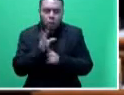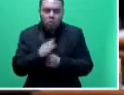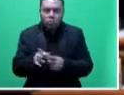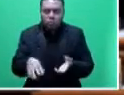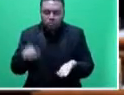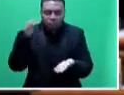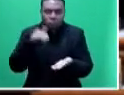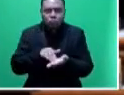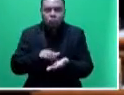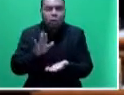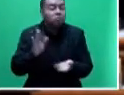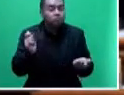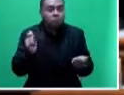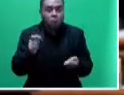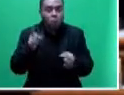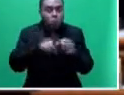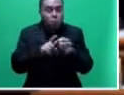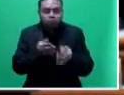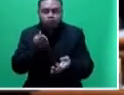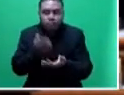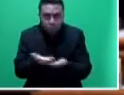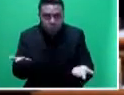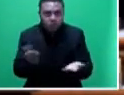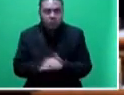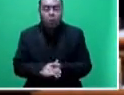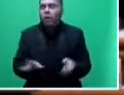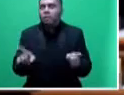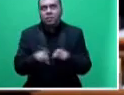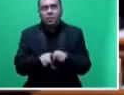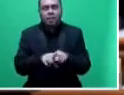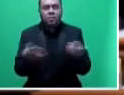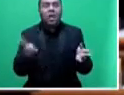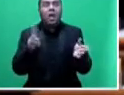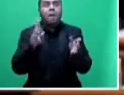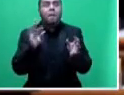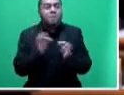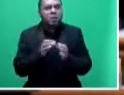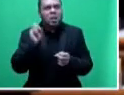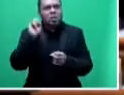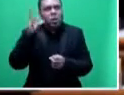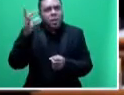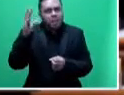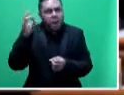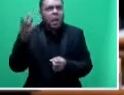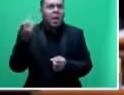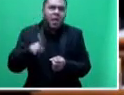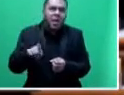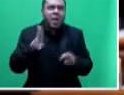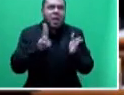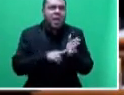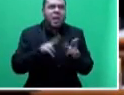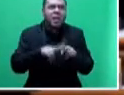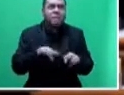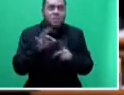victory. Mr. Speaker, sir, and then we have parties like SOJALPA and NFP who are cheering for the other side.